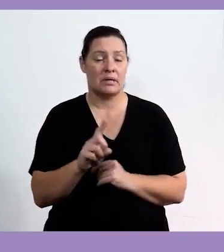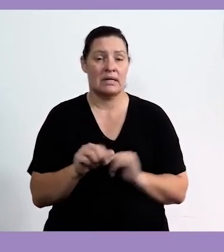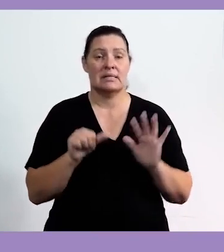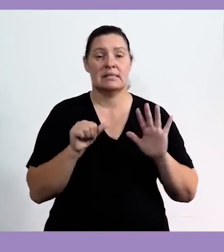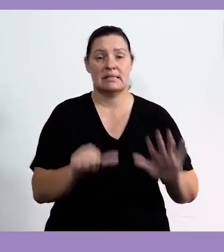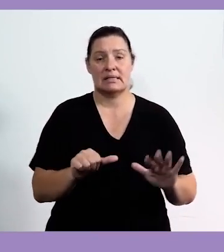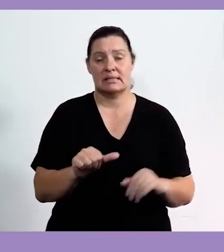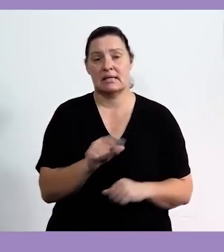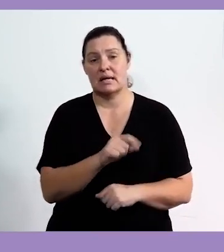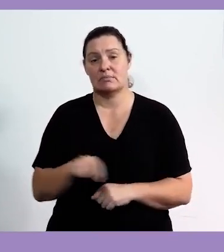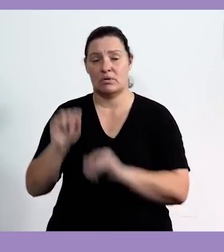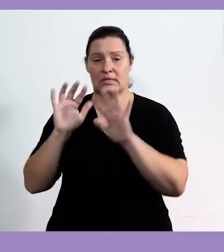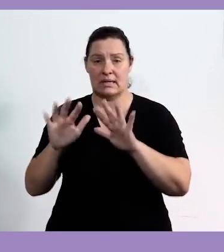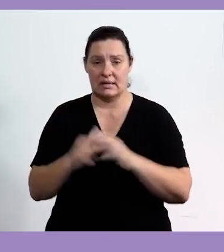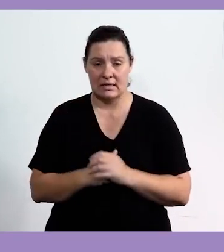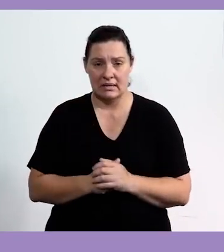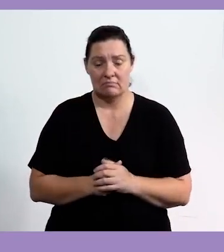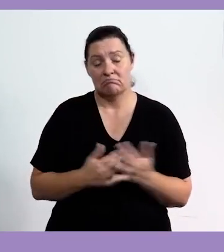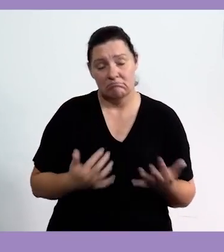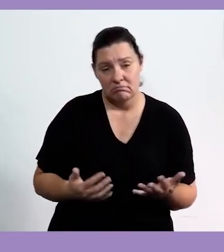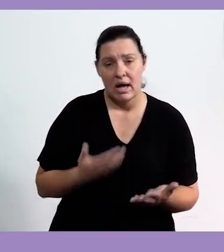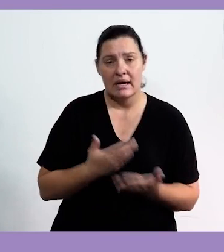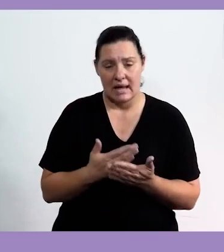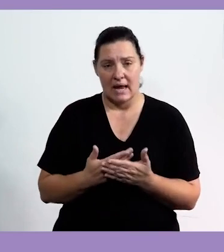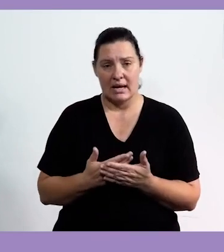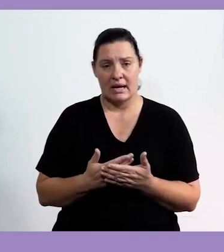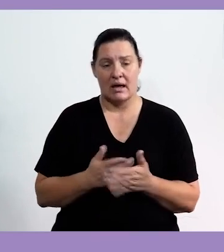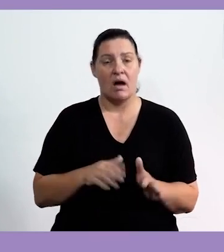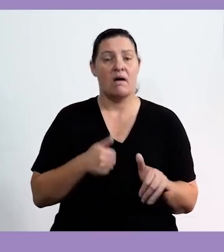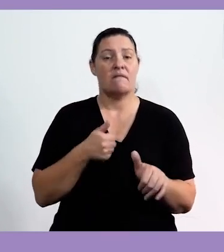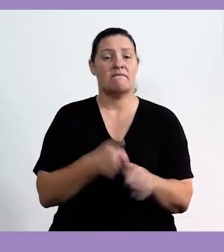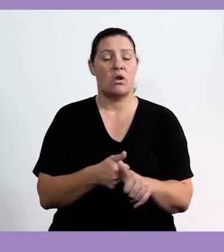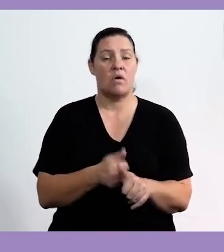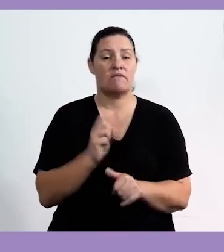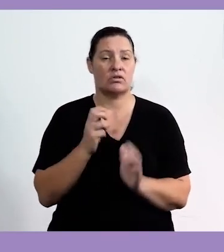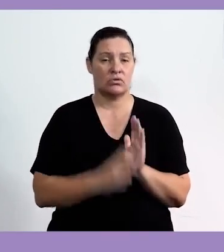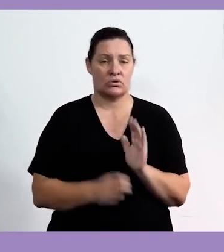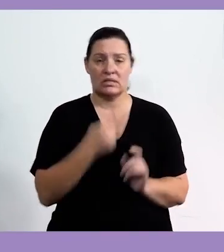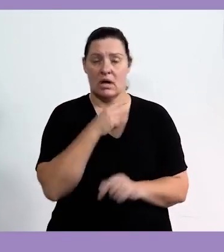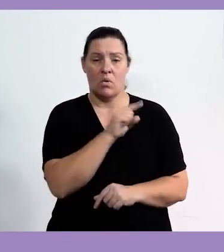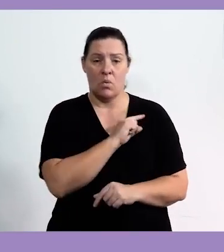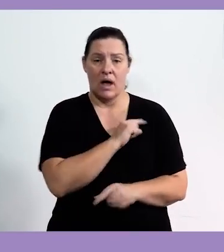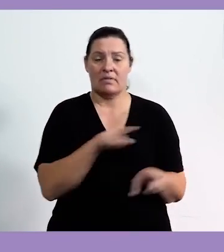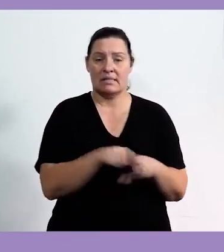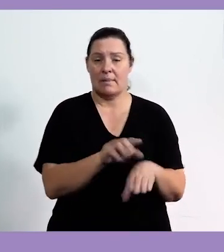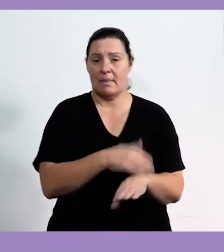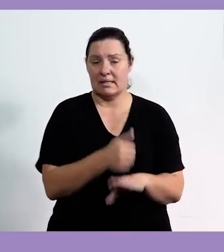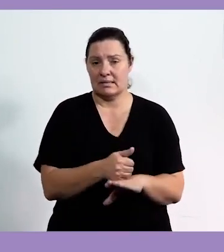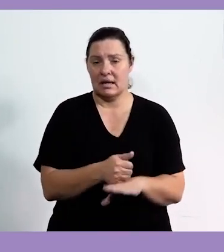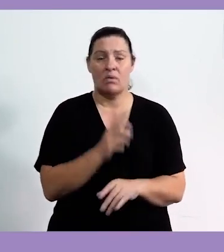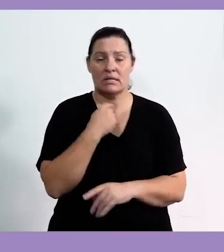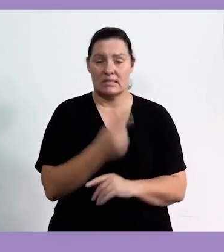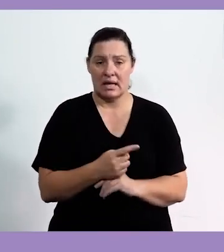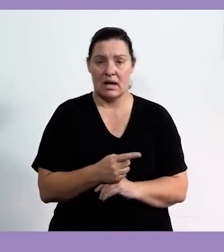answer of 6 to the exponent 10. Of course, we could have just followed that first law to say, because we have the same